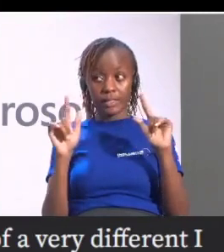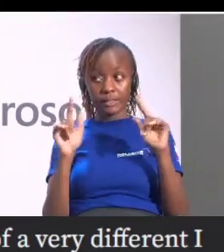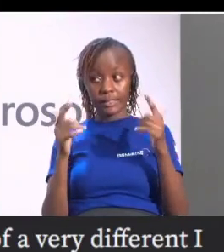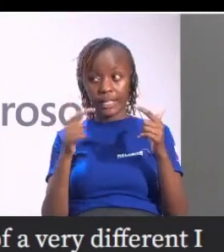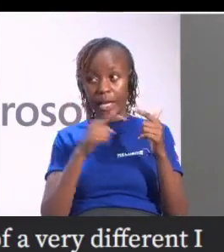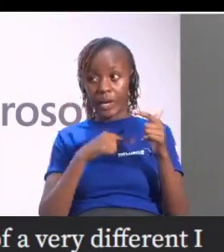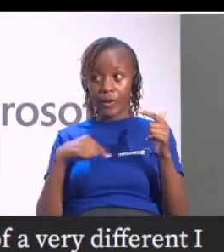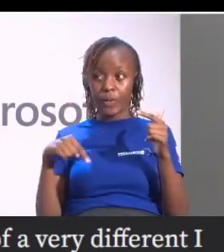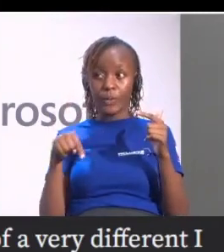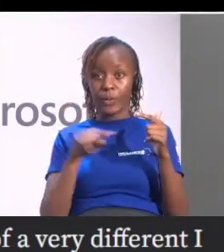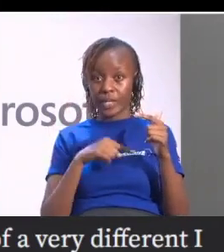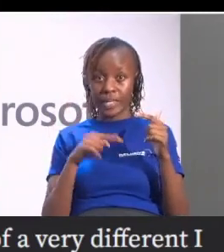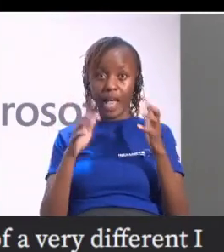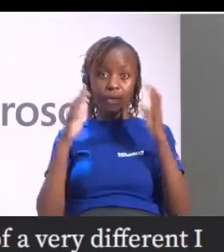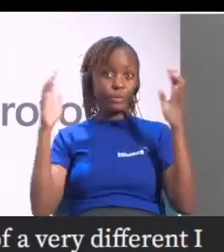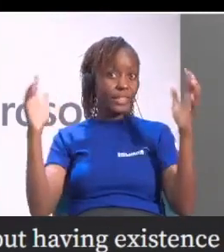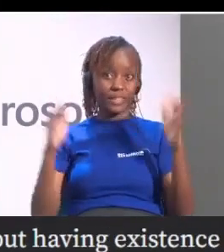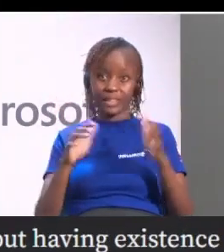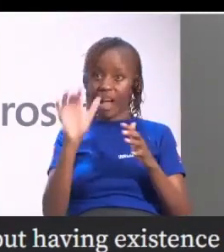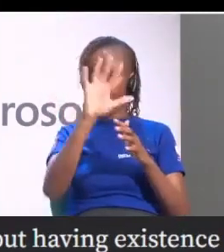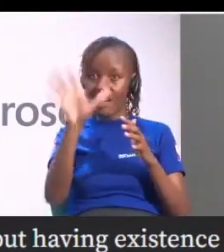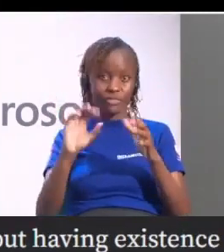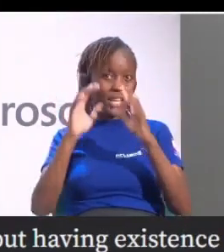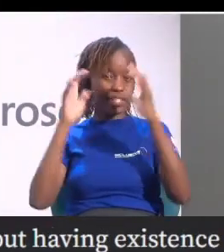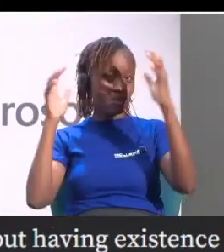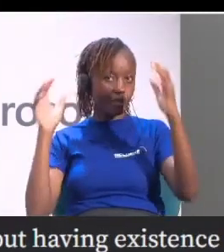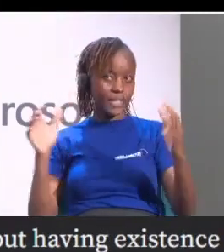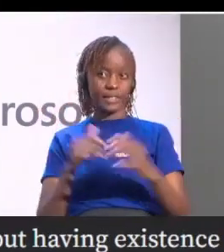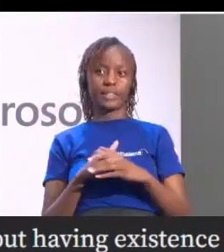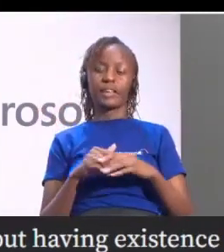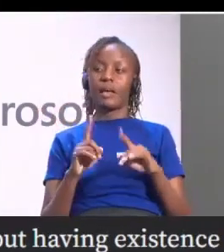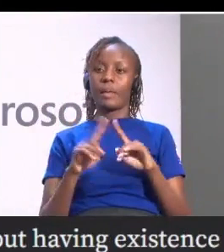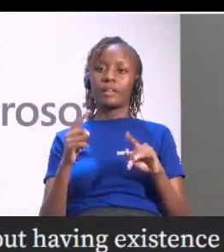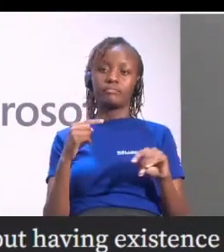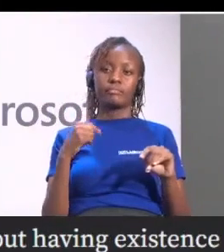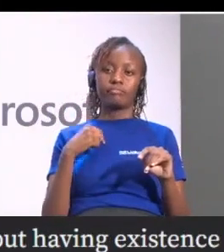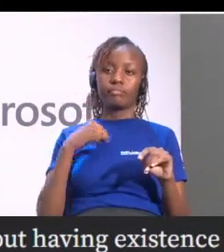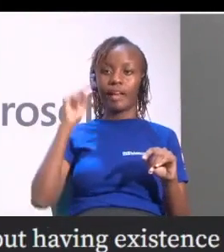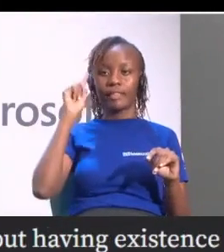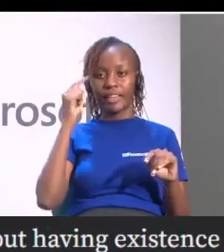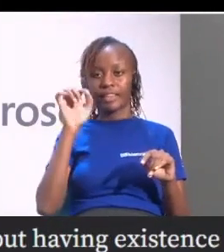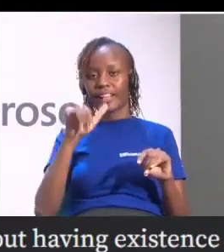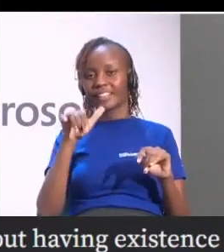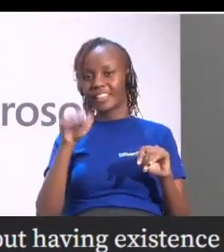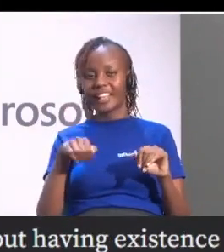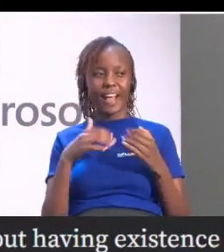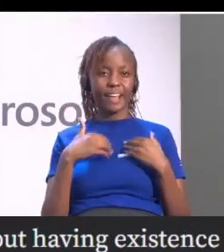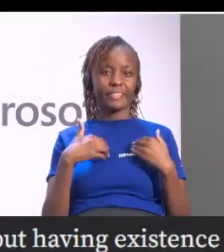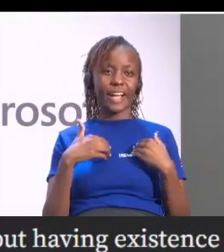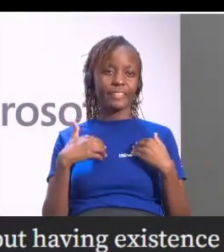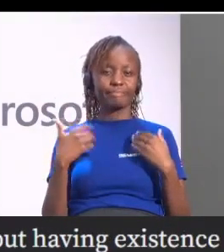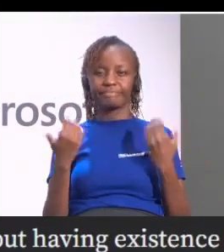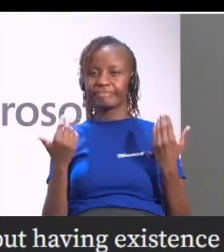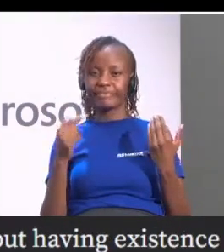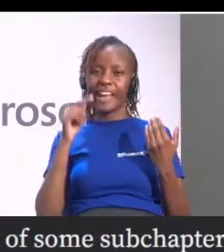because we're too big, again, we're 52 countries, right? So thinking, is it sub-chapters to coexist and